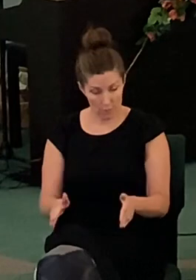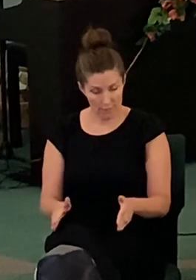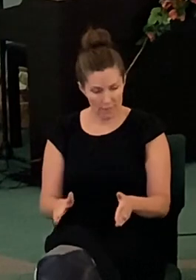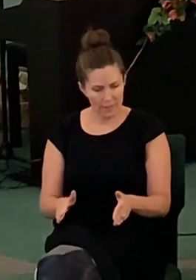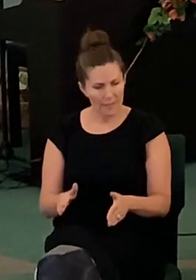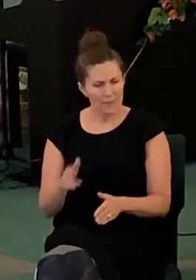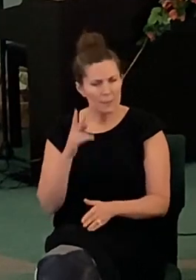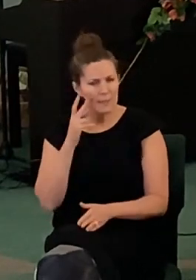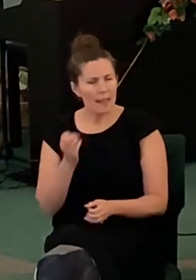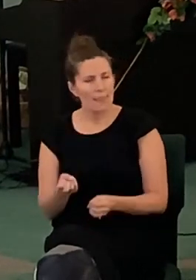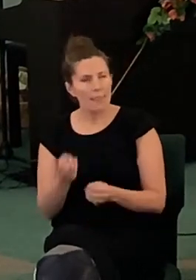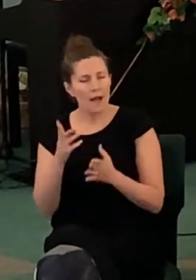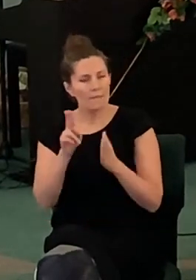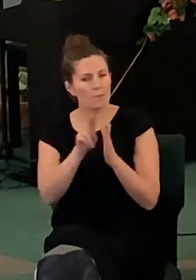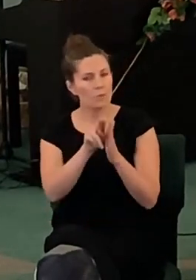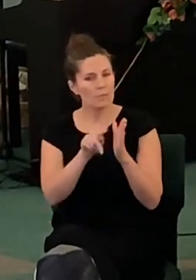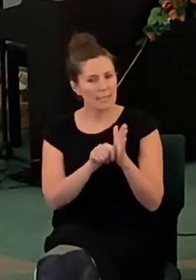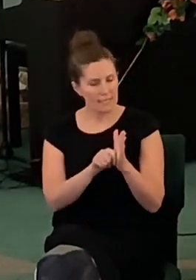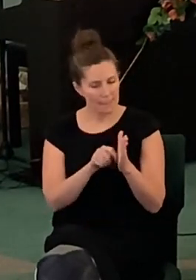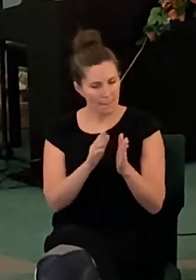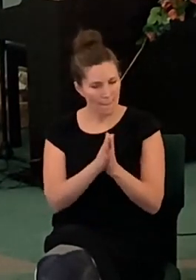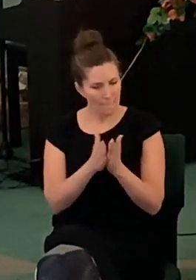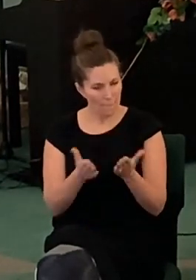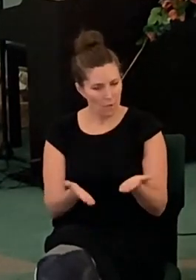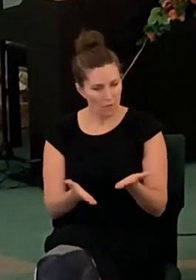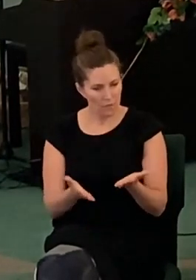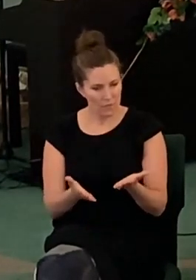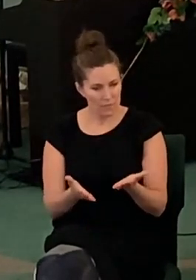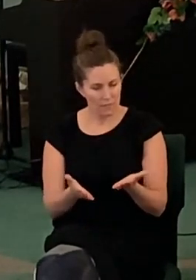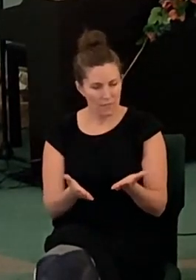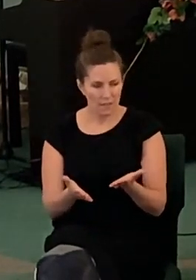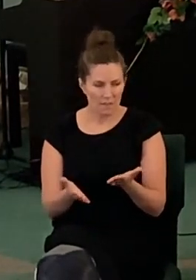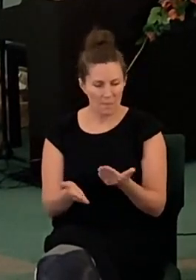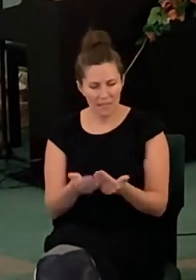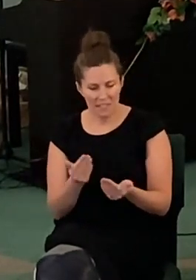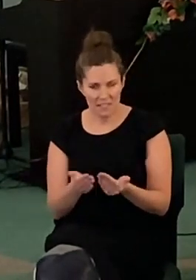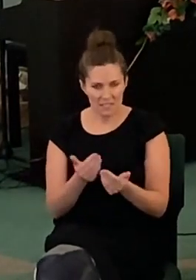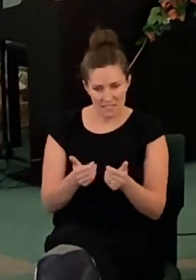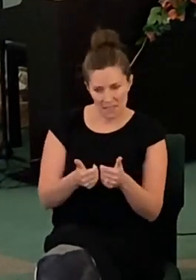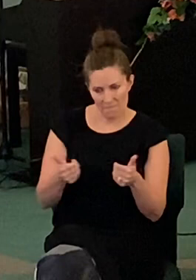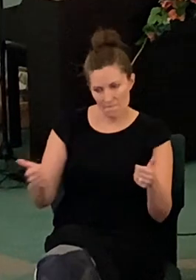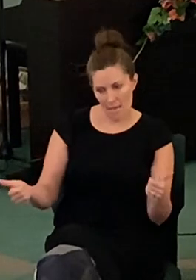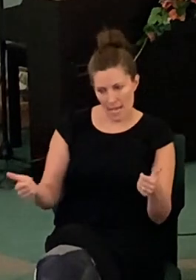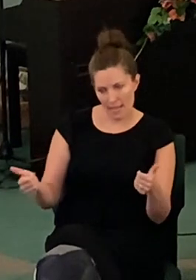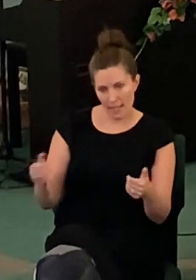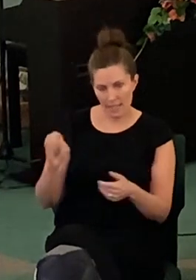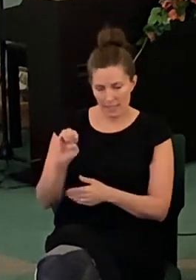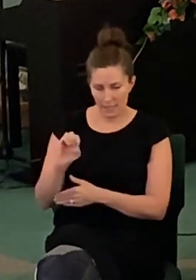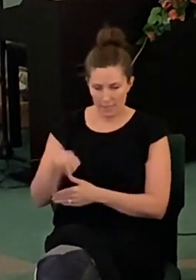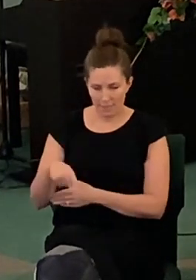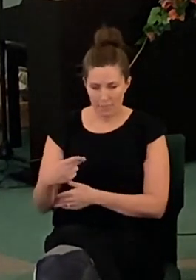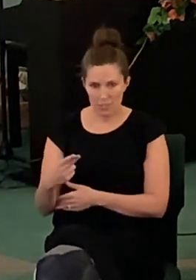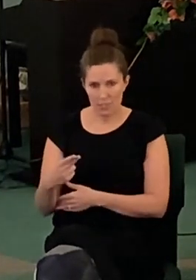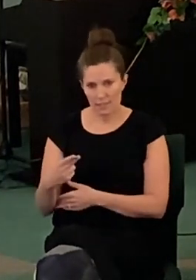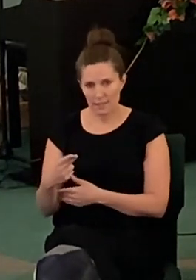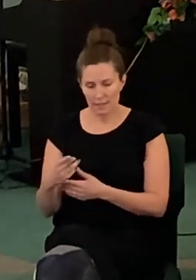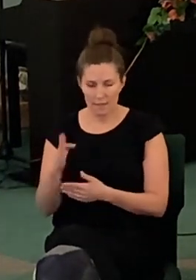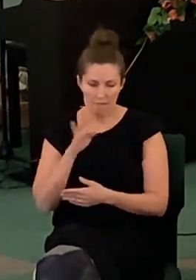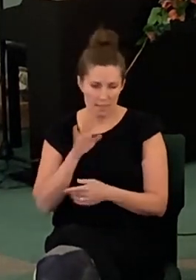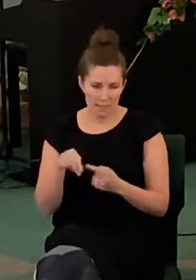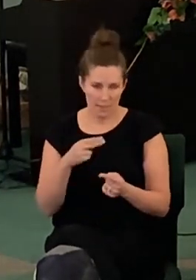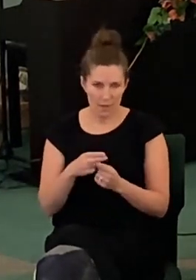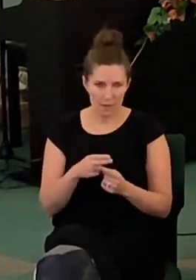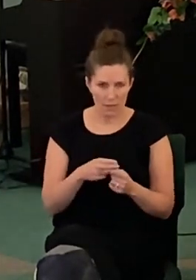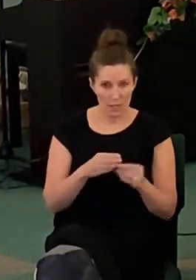New Testament books, these letters that we have in our Bible, we could easily divide, like Ephesians, the first three chapters are doctrine, and then